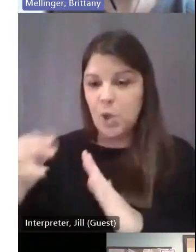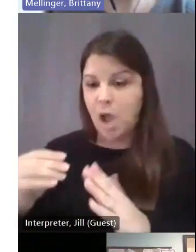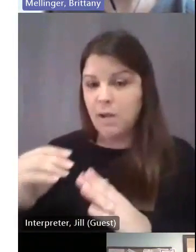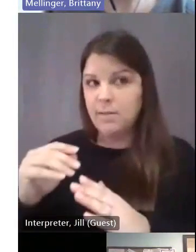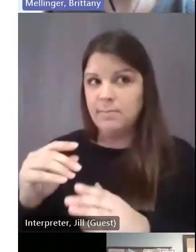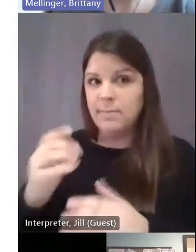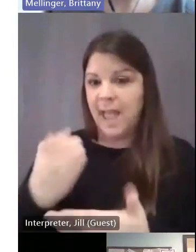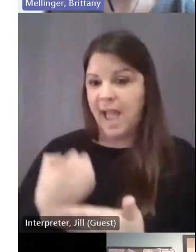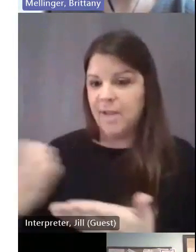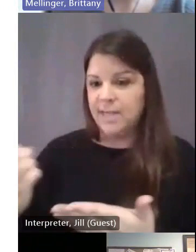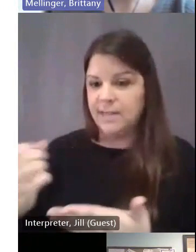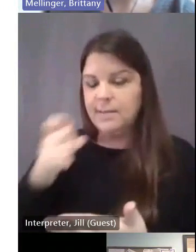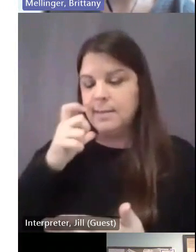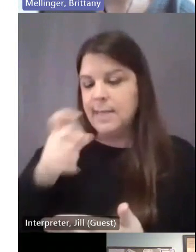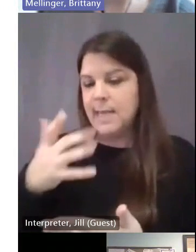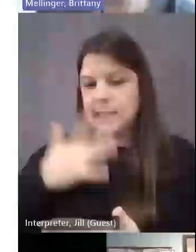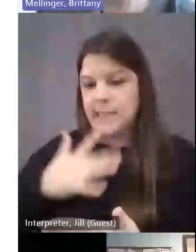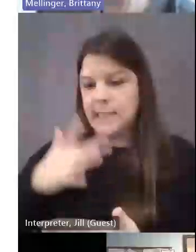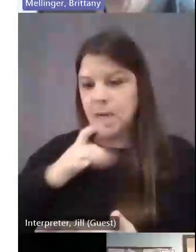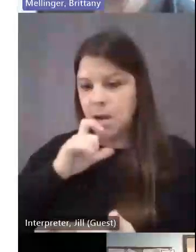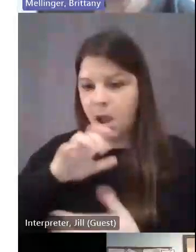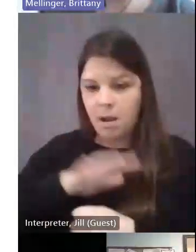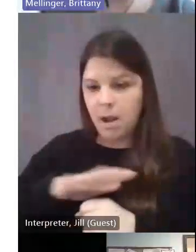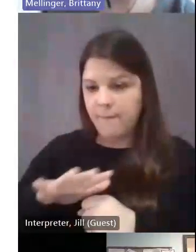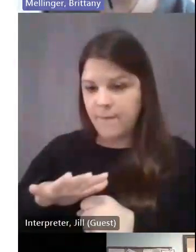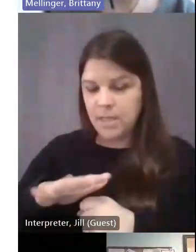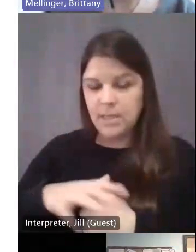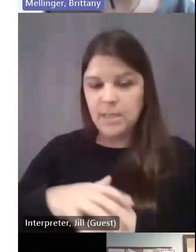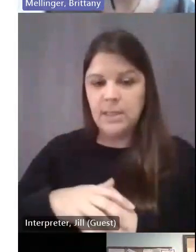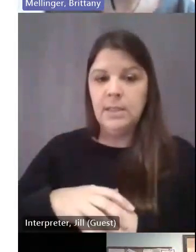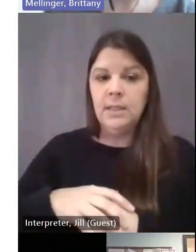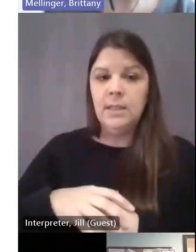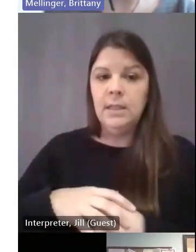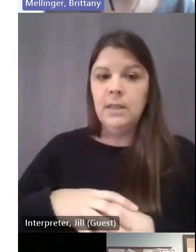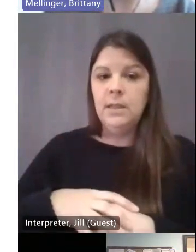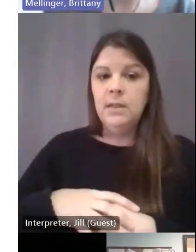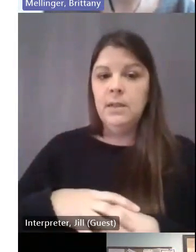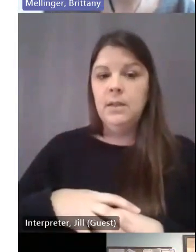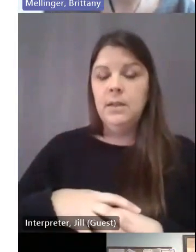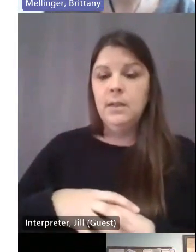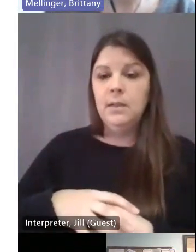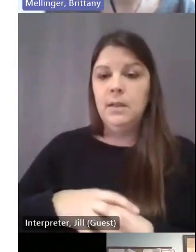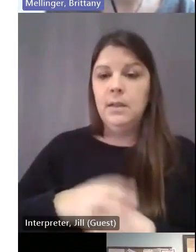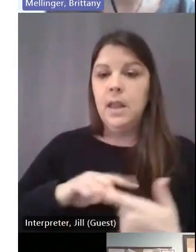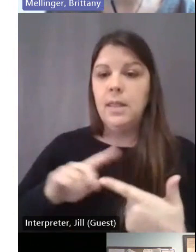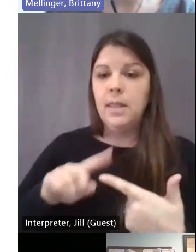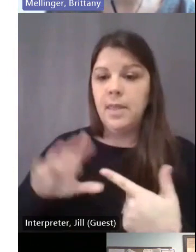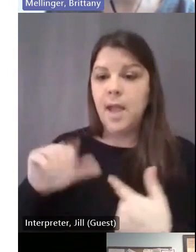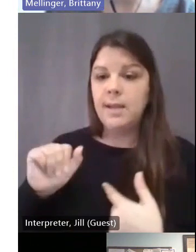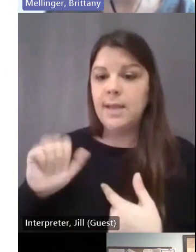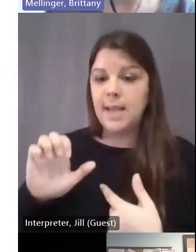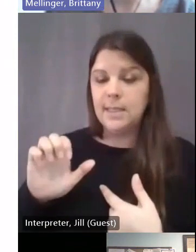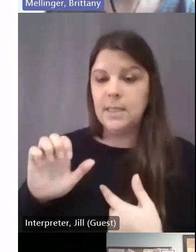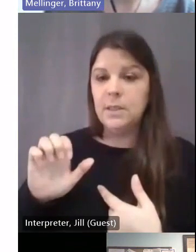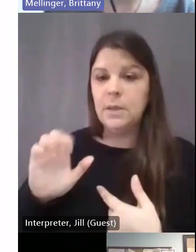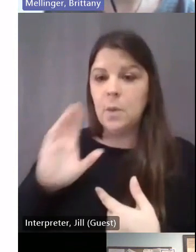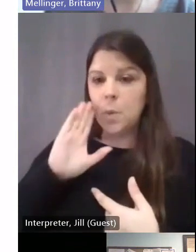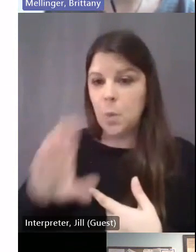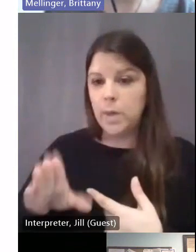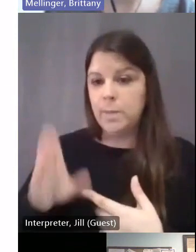to establish a violation of our law. So at that point, that case would